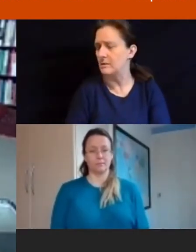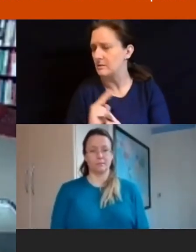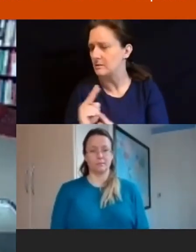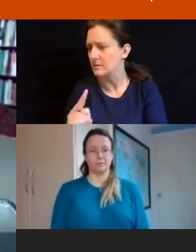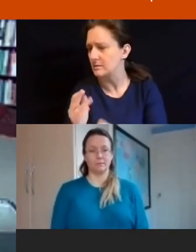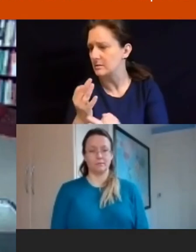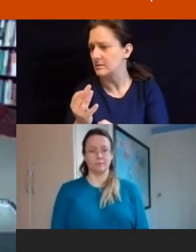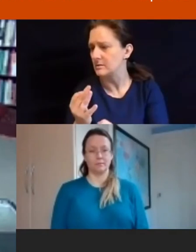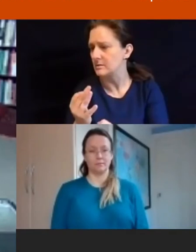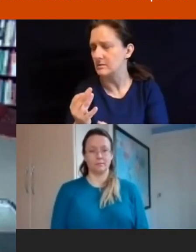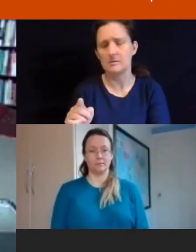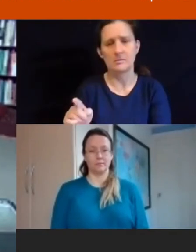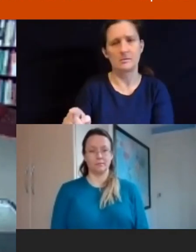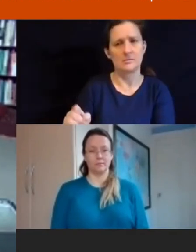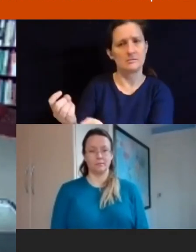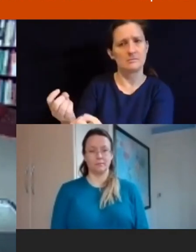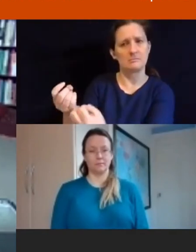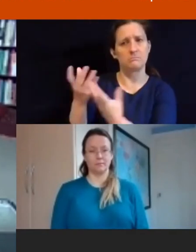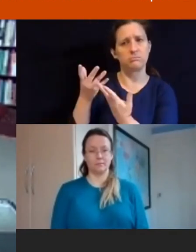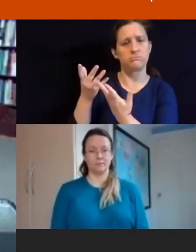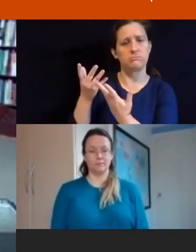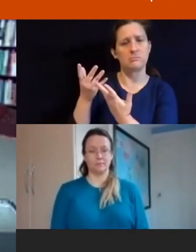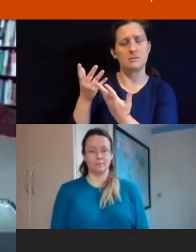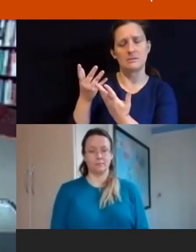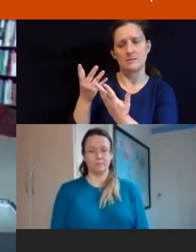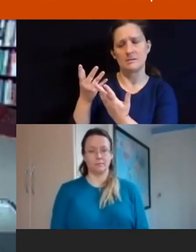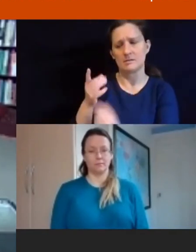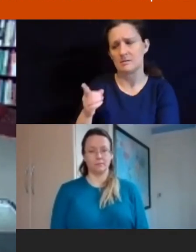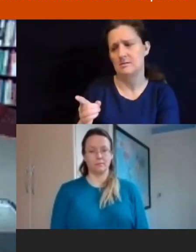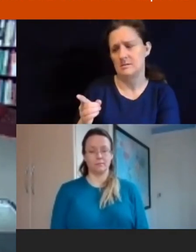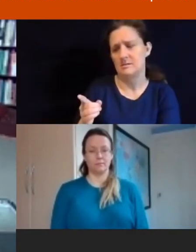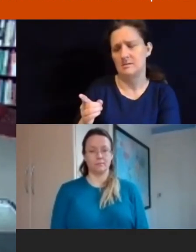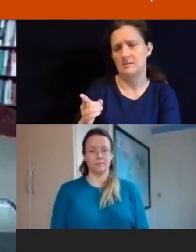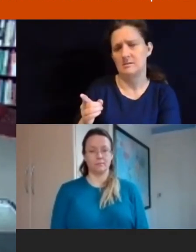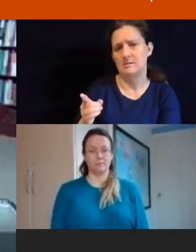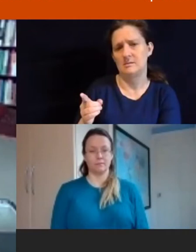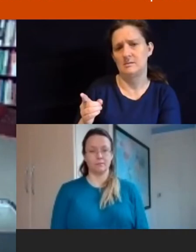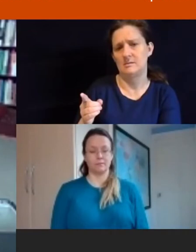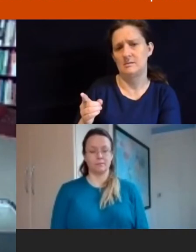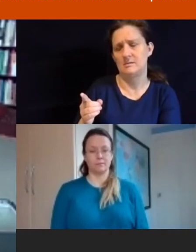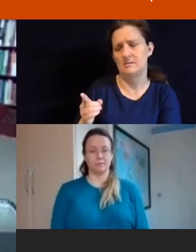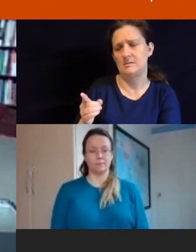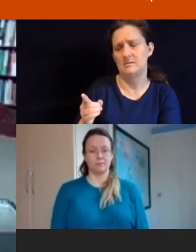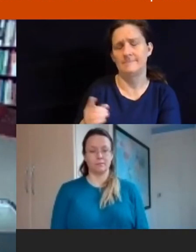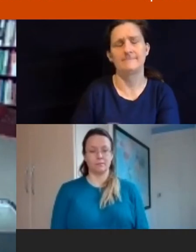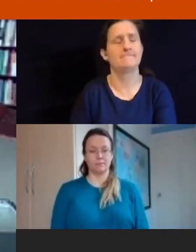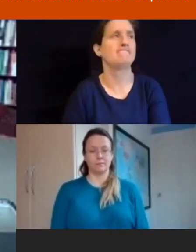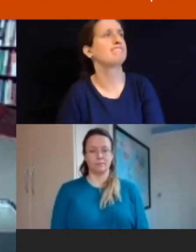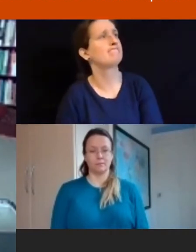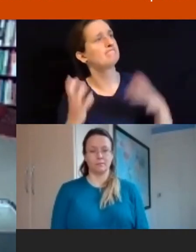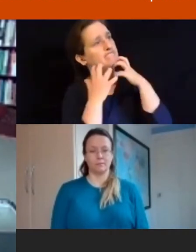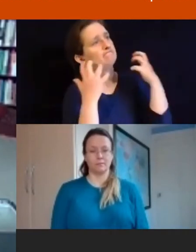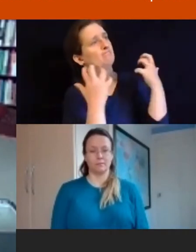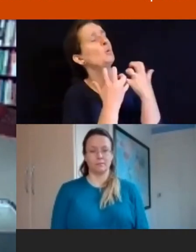And a voice came to him from the bush and said,